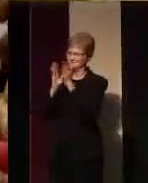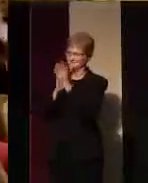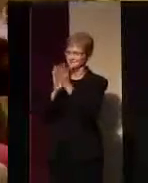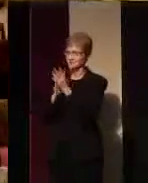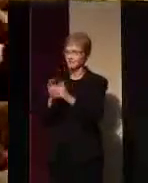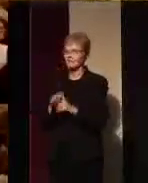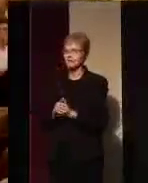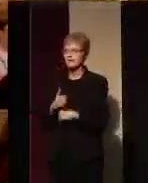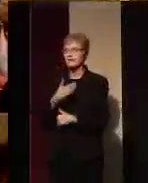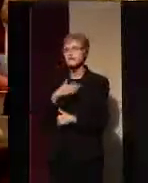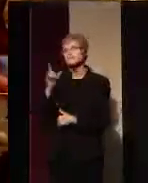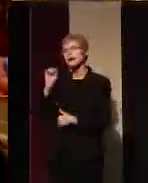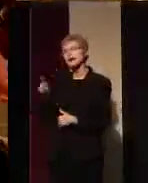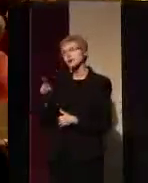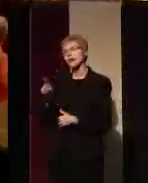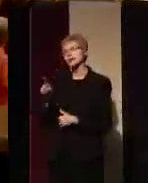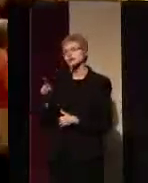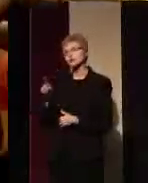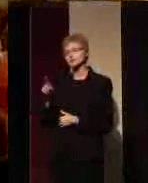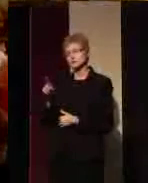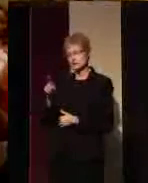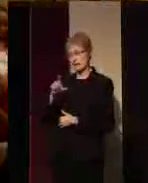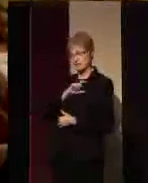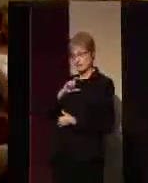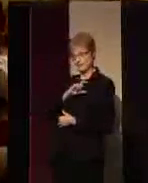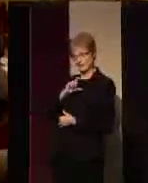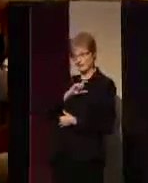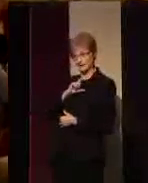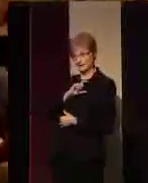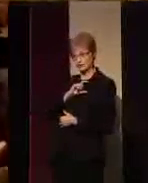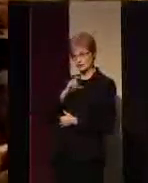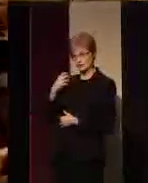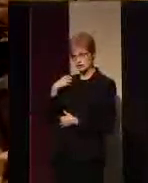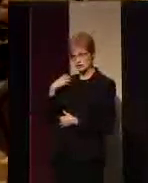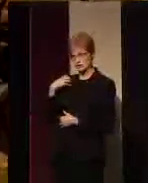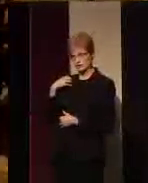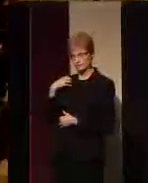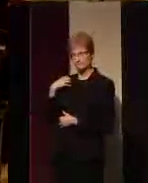So my question is to the police chief and anyone else who wants to